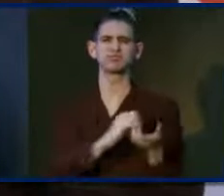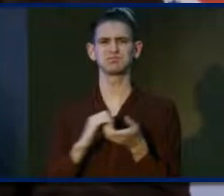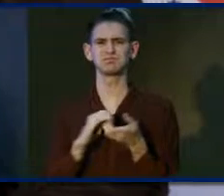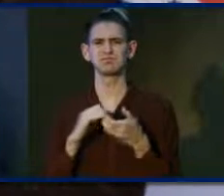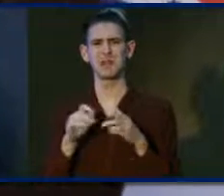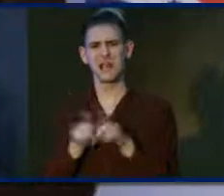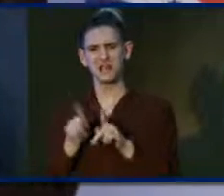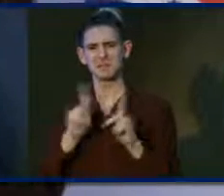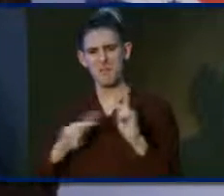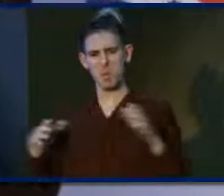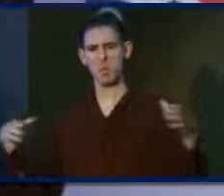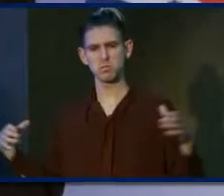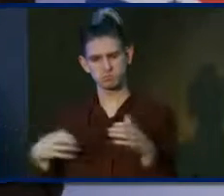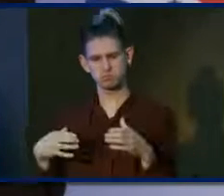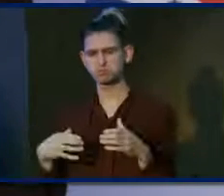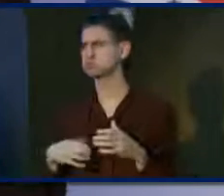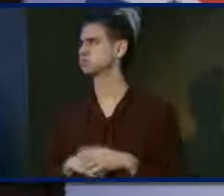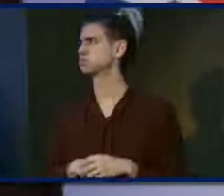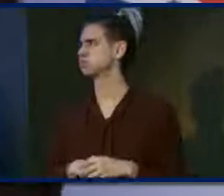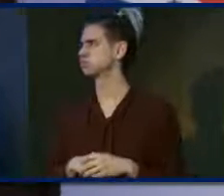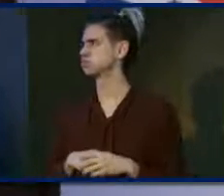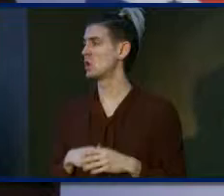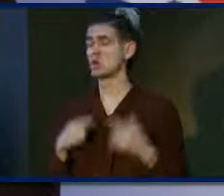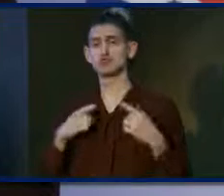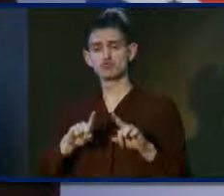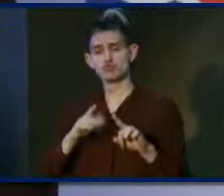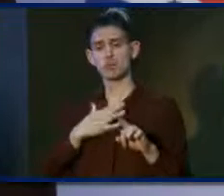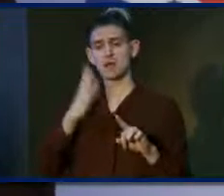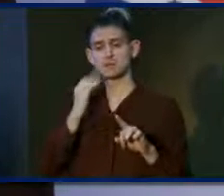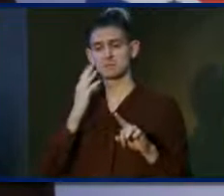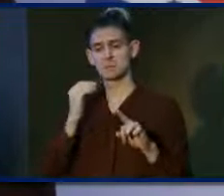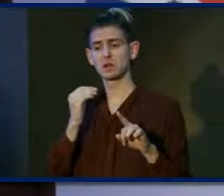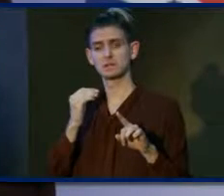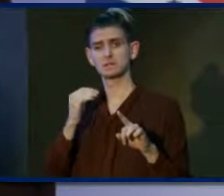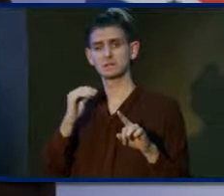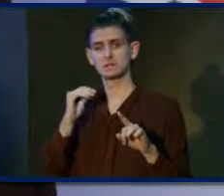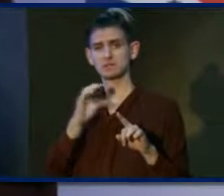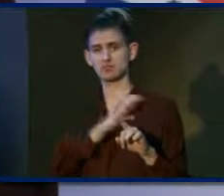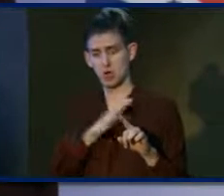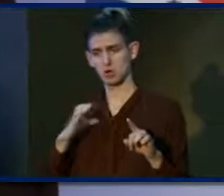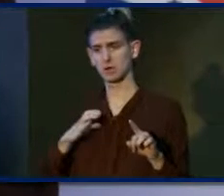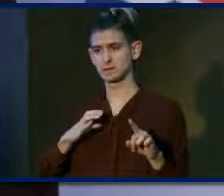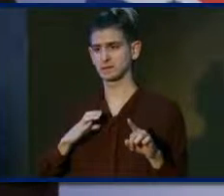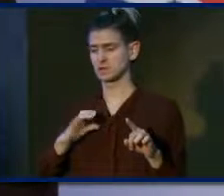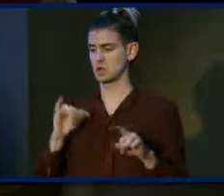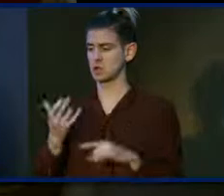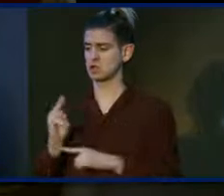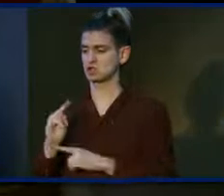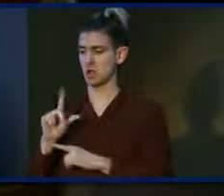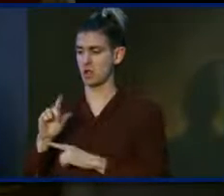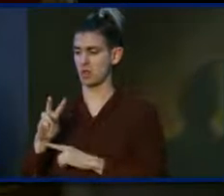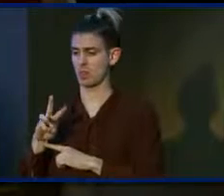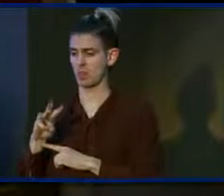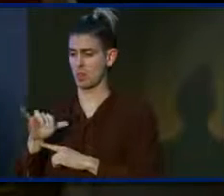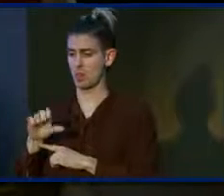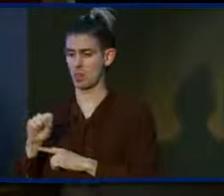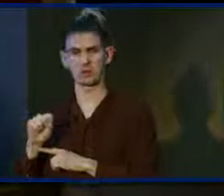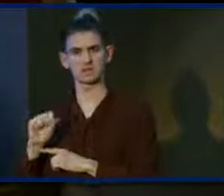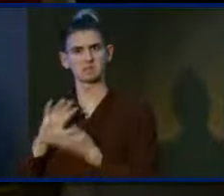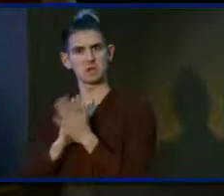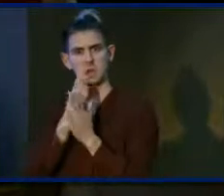years in Congress, I became good friends with the late John Lewis. And about 10 years ago, he